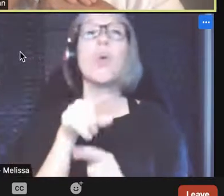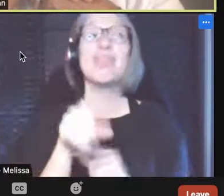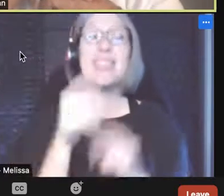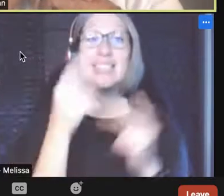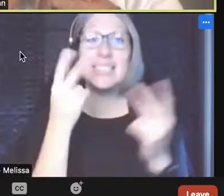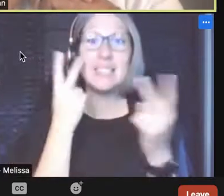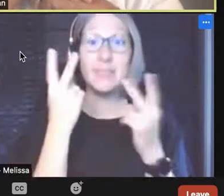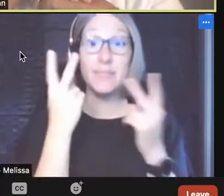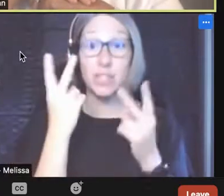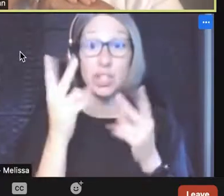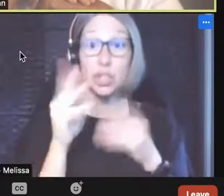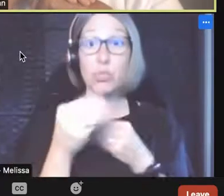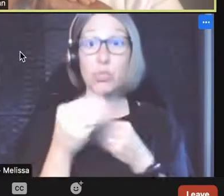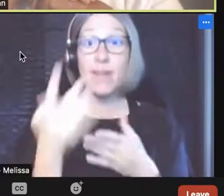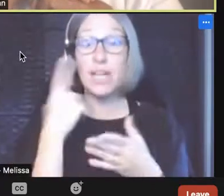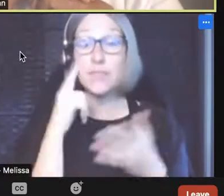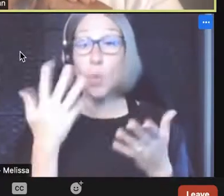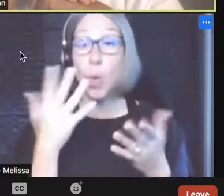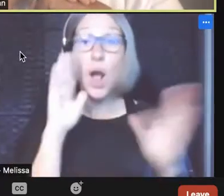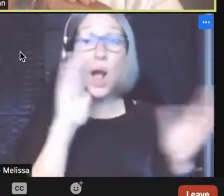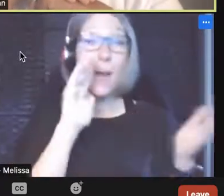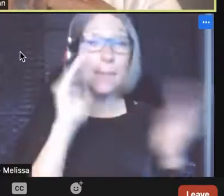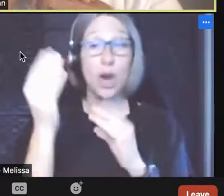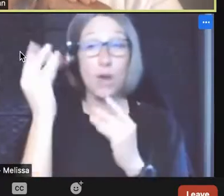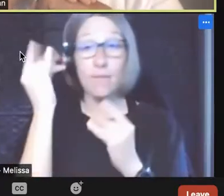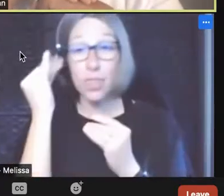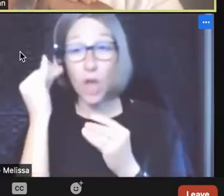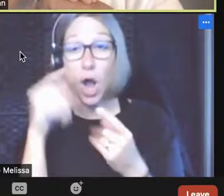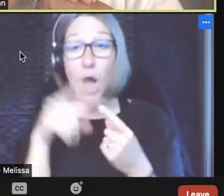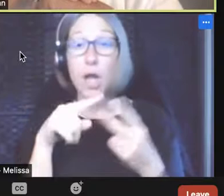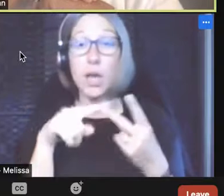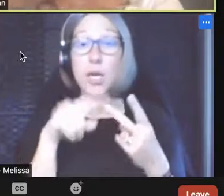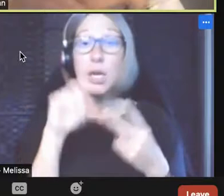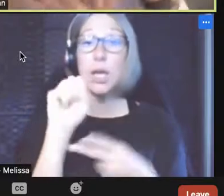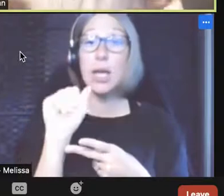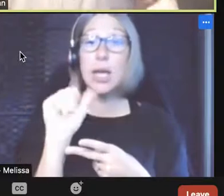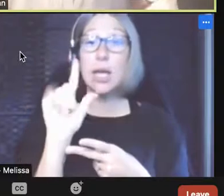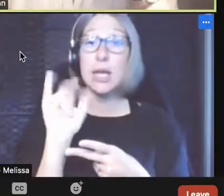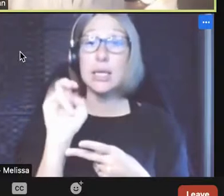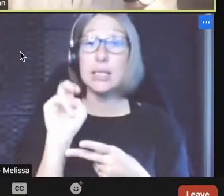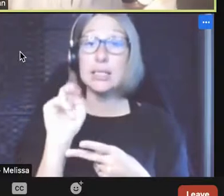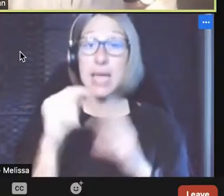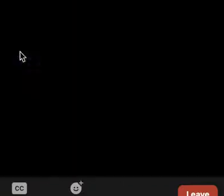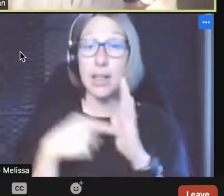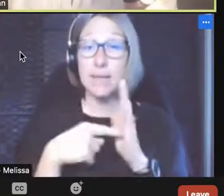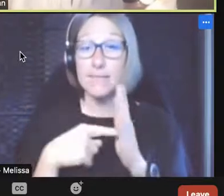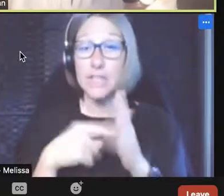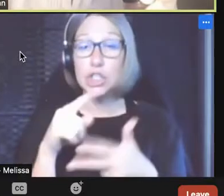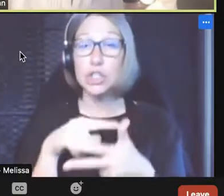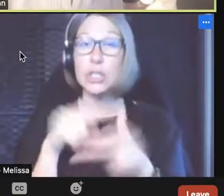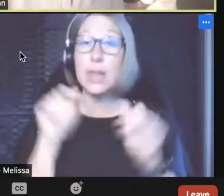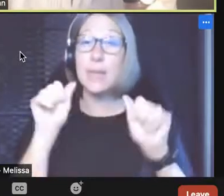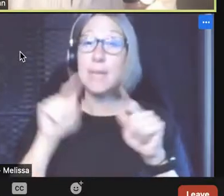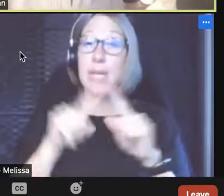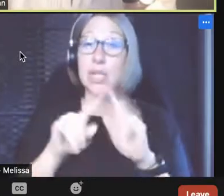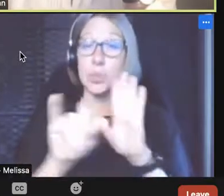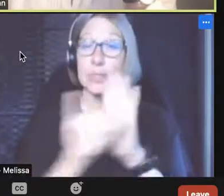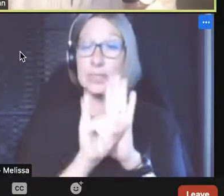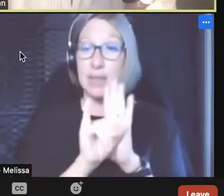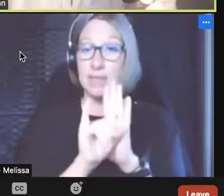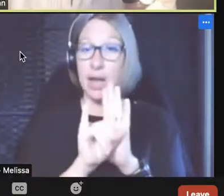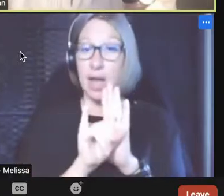thought, salient features, and being able to really identify something. And what I want to point out is that if you look at this collection